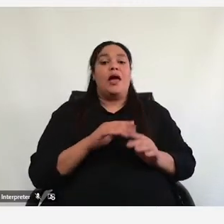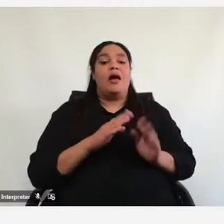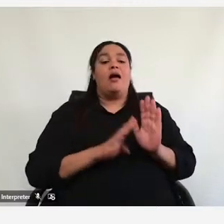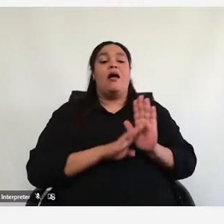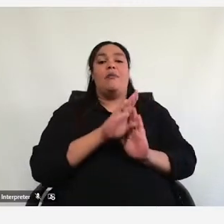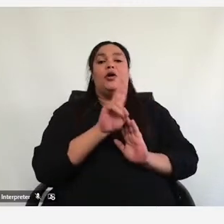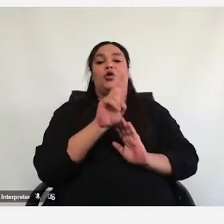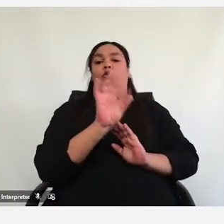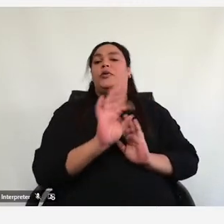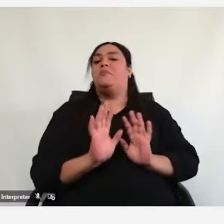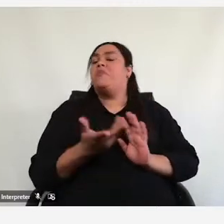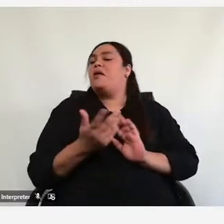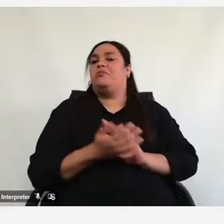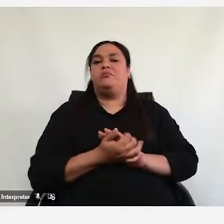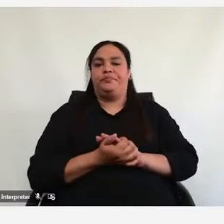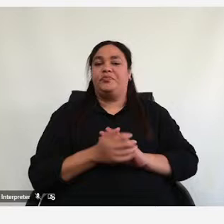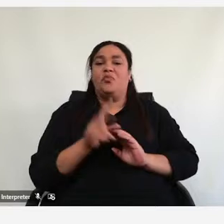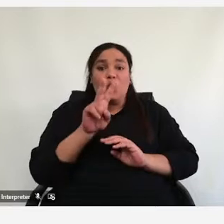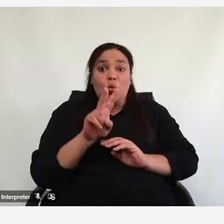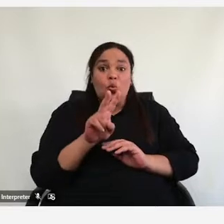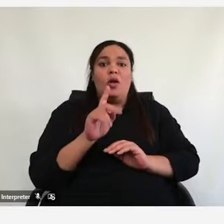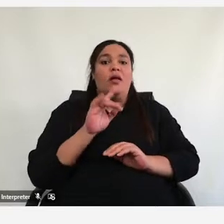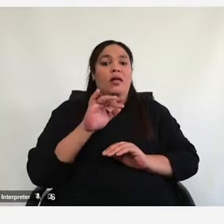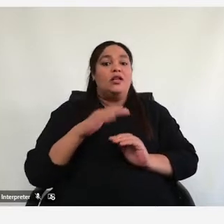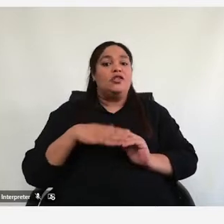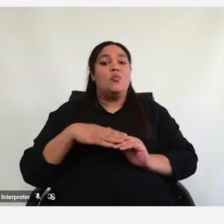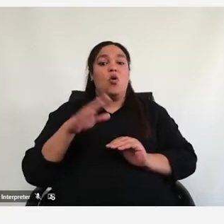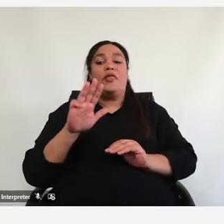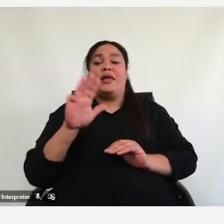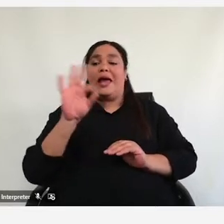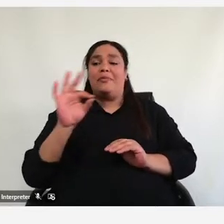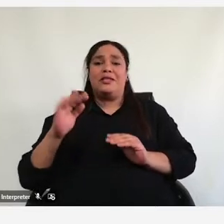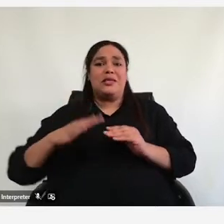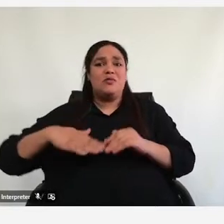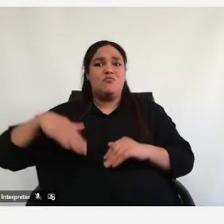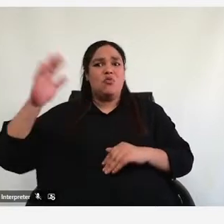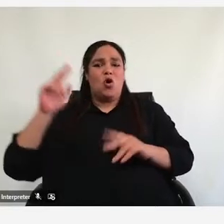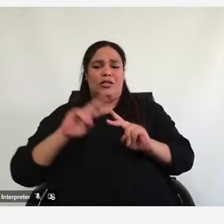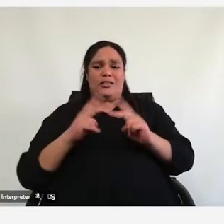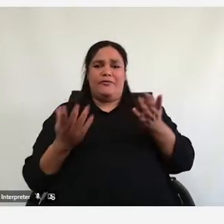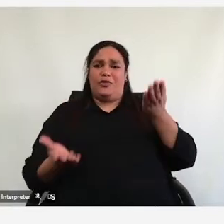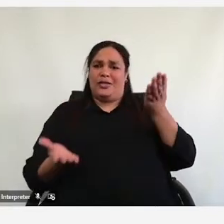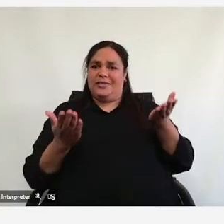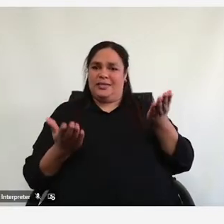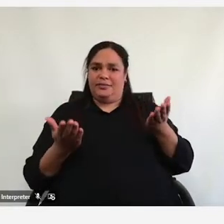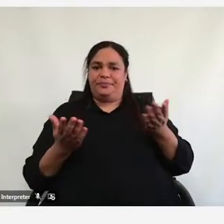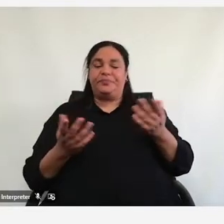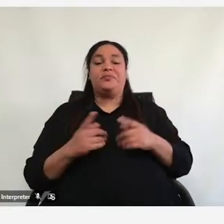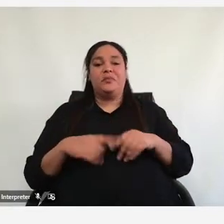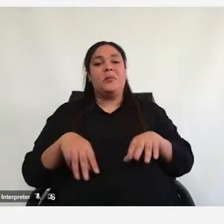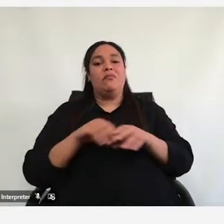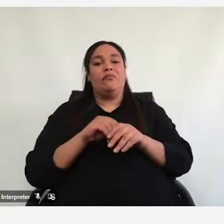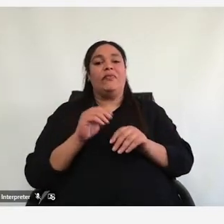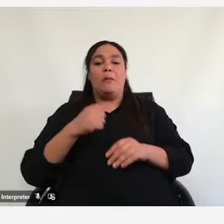by 2%. That's more than 9 percentage points difference. In terms of